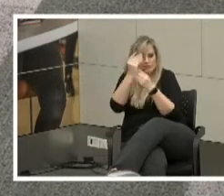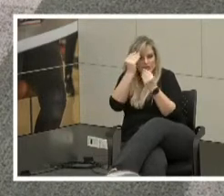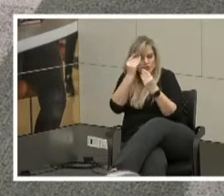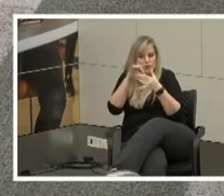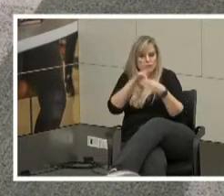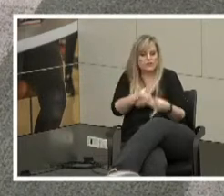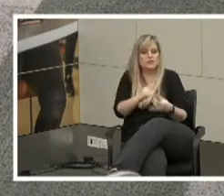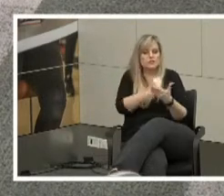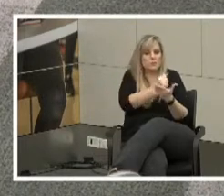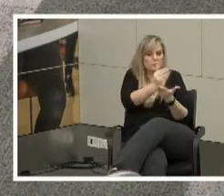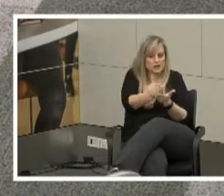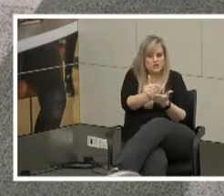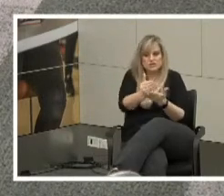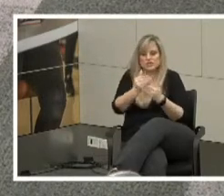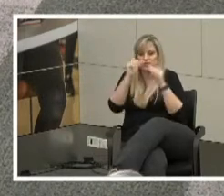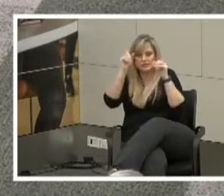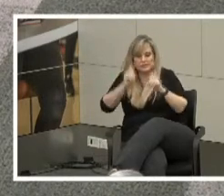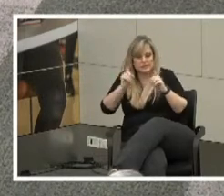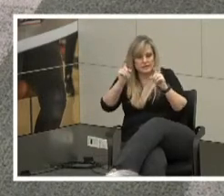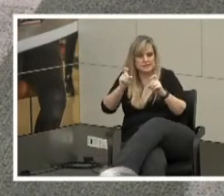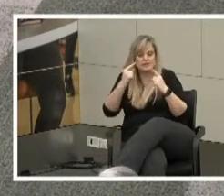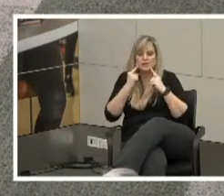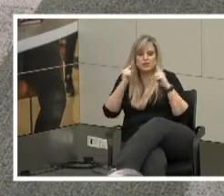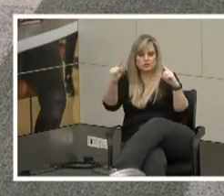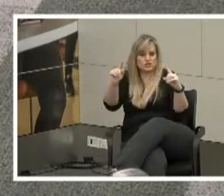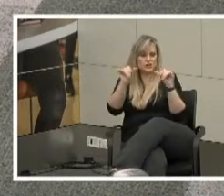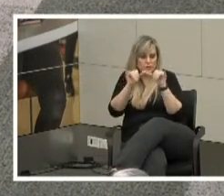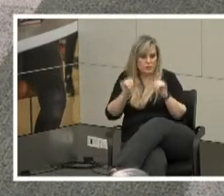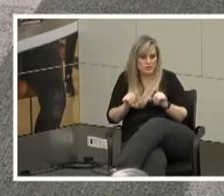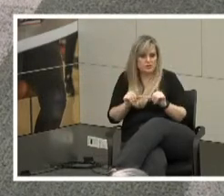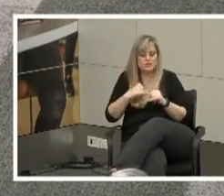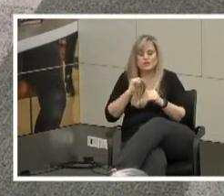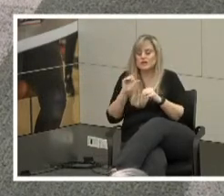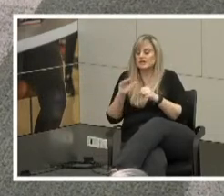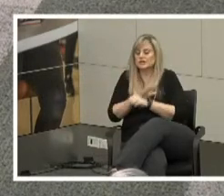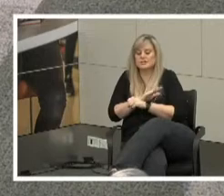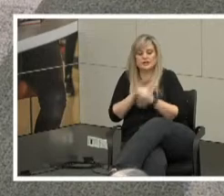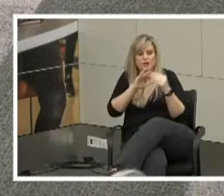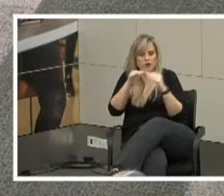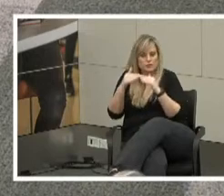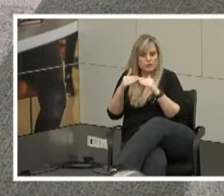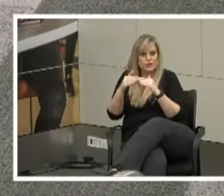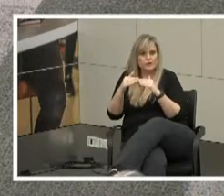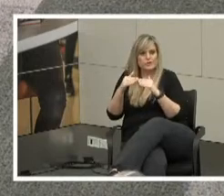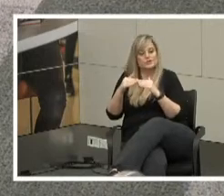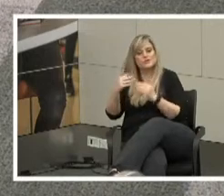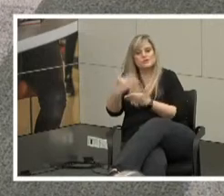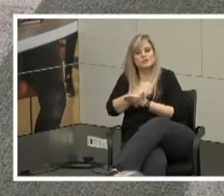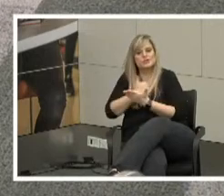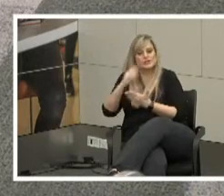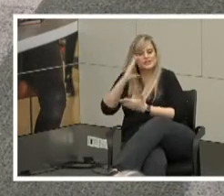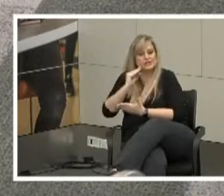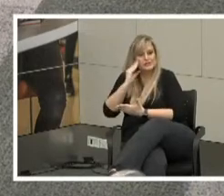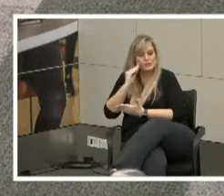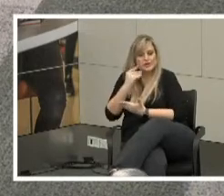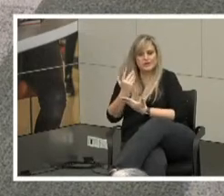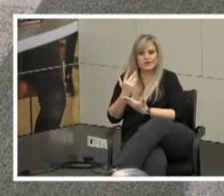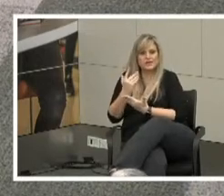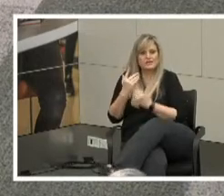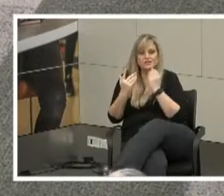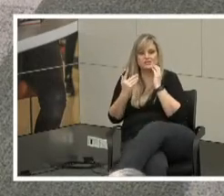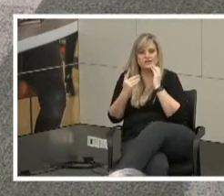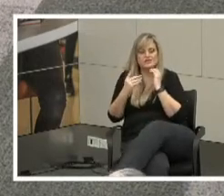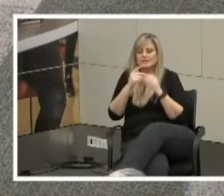achievement measures our entire community deserv deserves a school experience free of panic and fear on the day miles teams comes